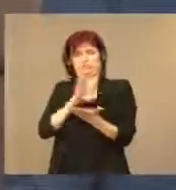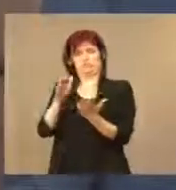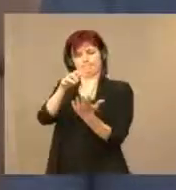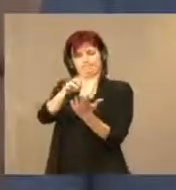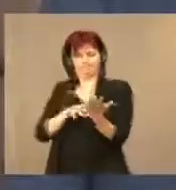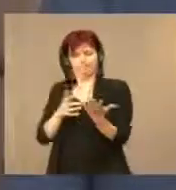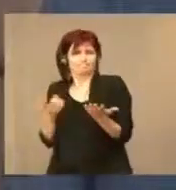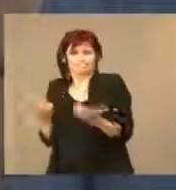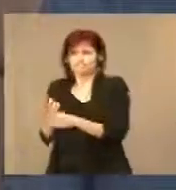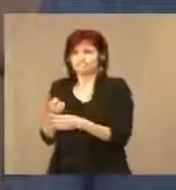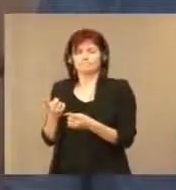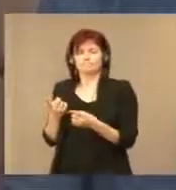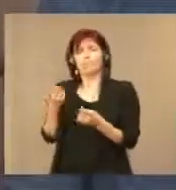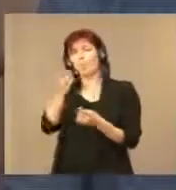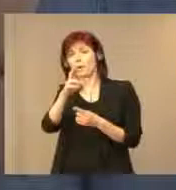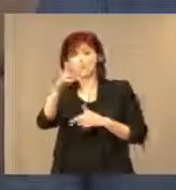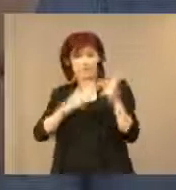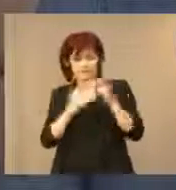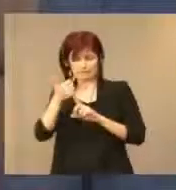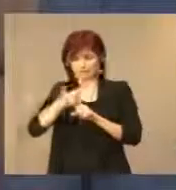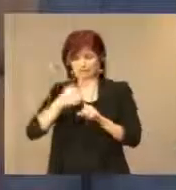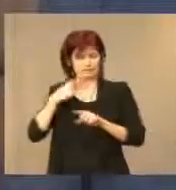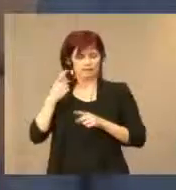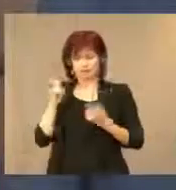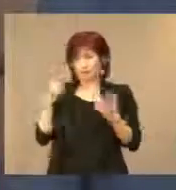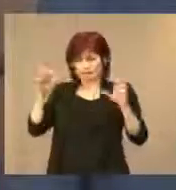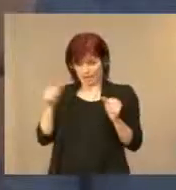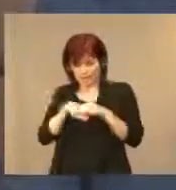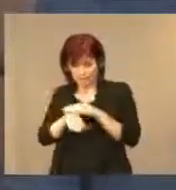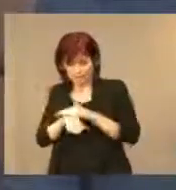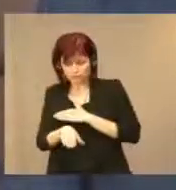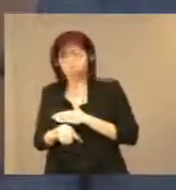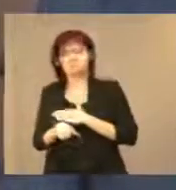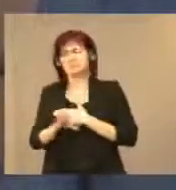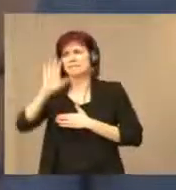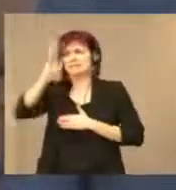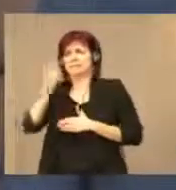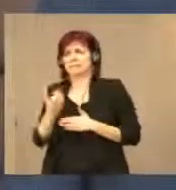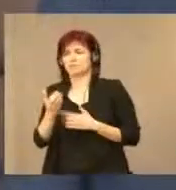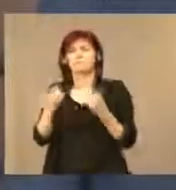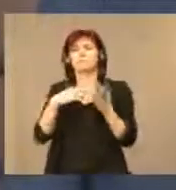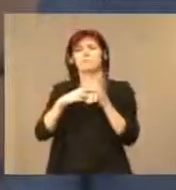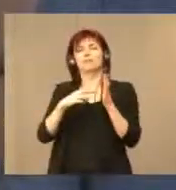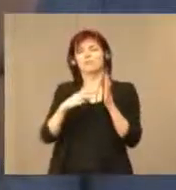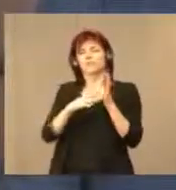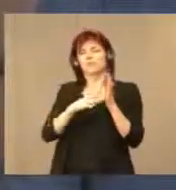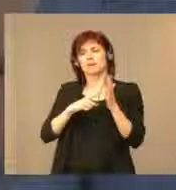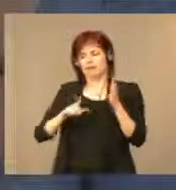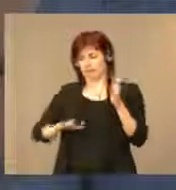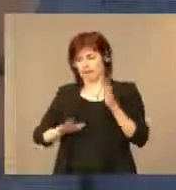you hold a conference or a meeting in a building that's physically accessible, i.e. level entrances, ramps,